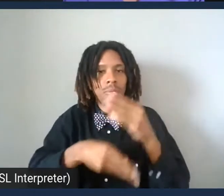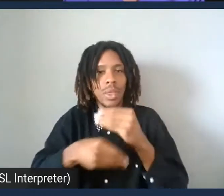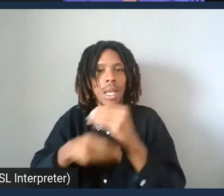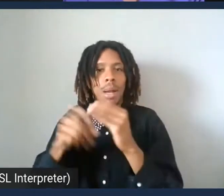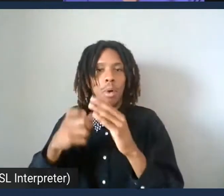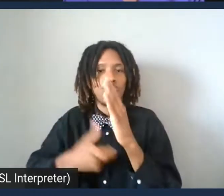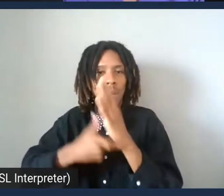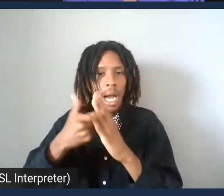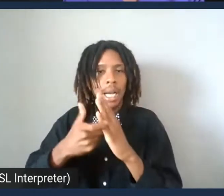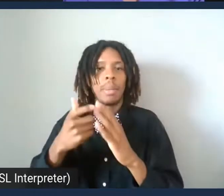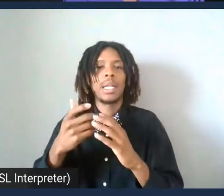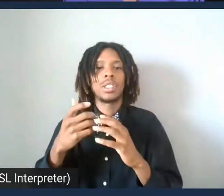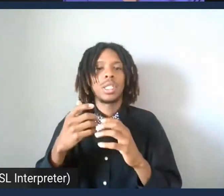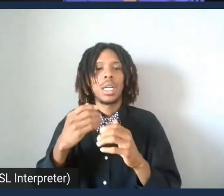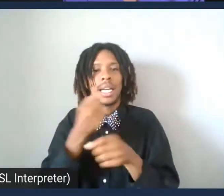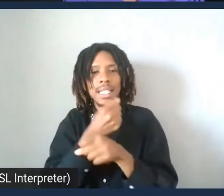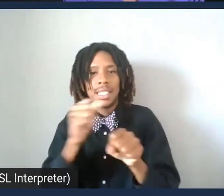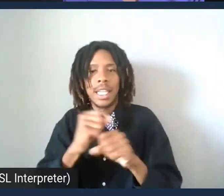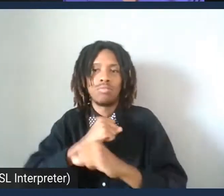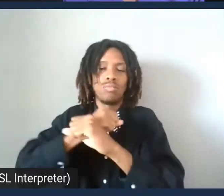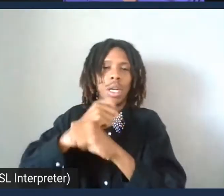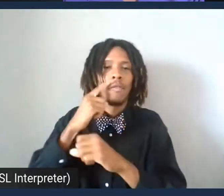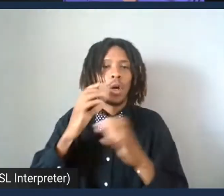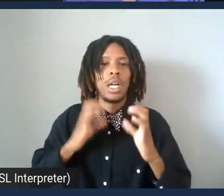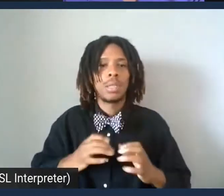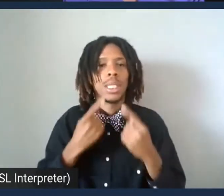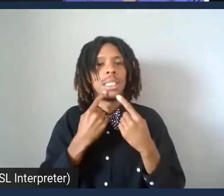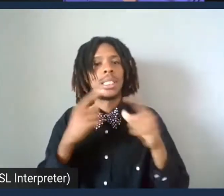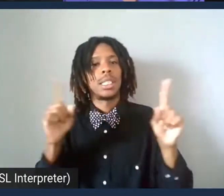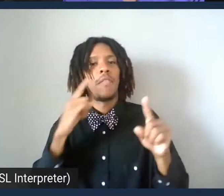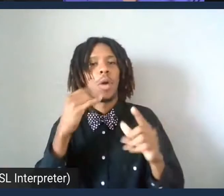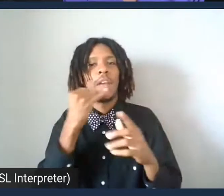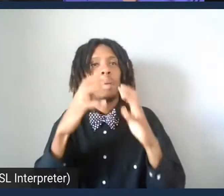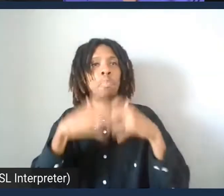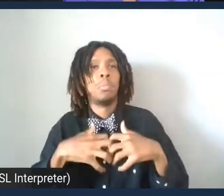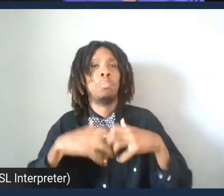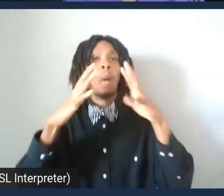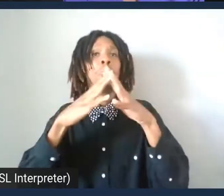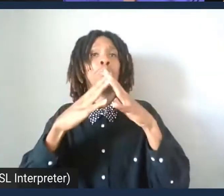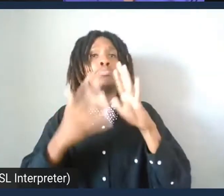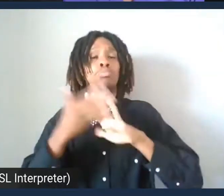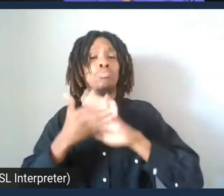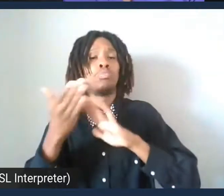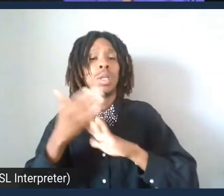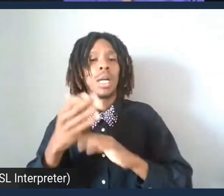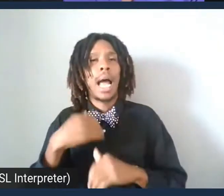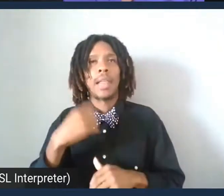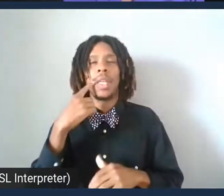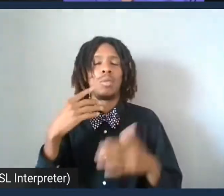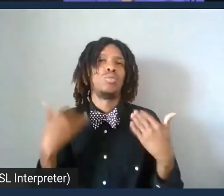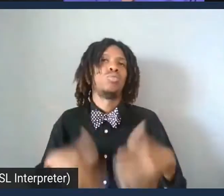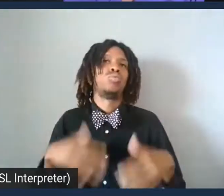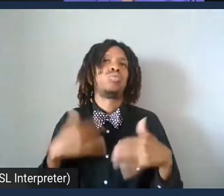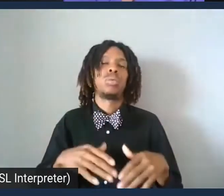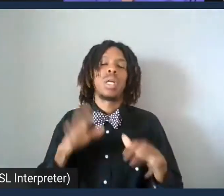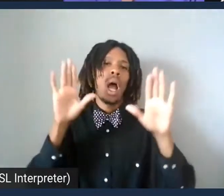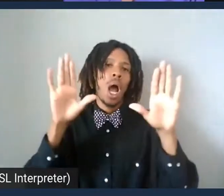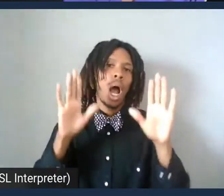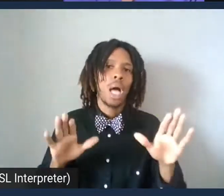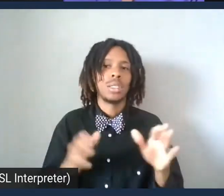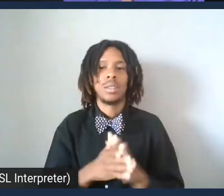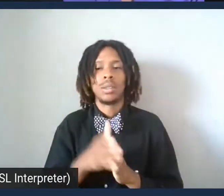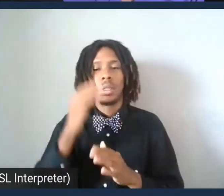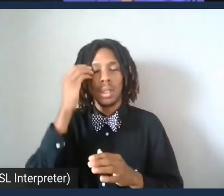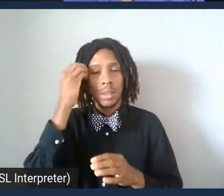and affordances and safeguards for customers to succeed here for failover and recovery. This to me is just fantastic.